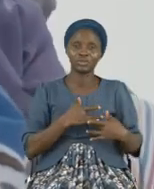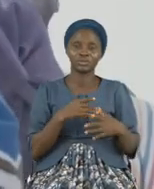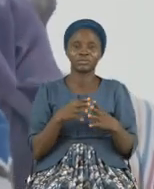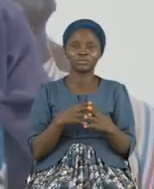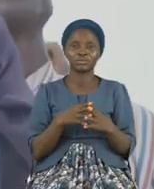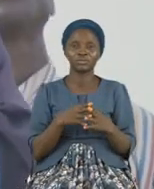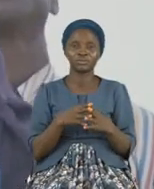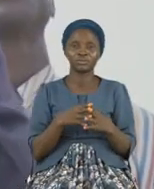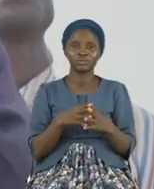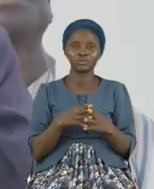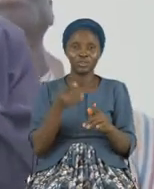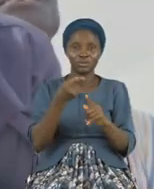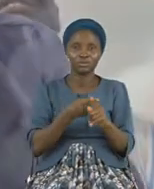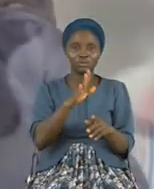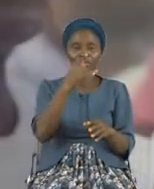from your mind,